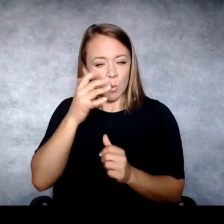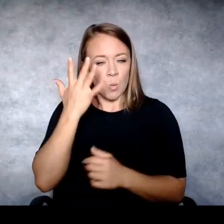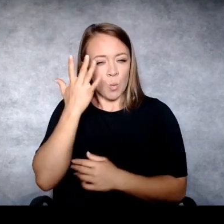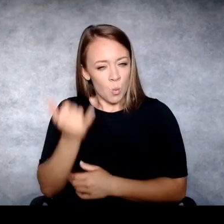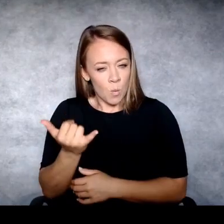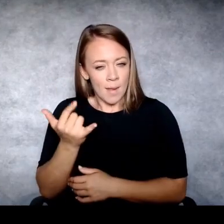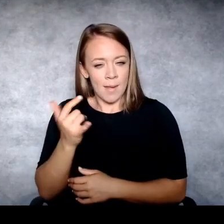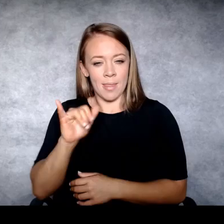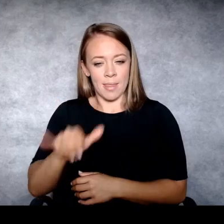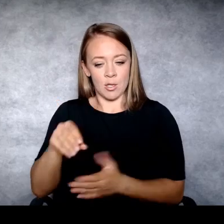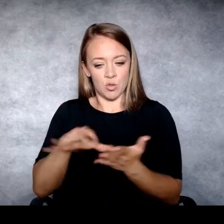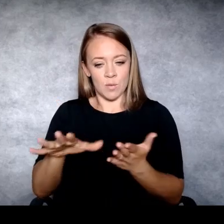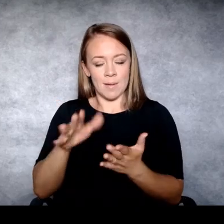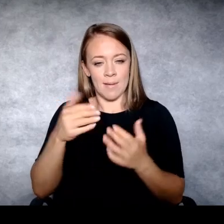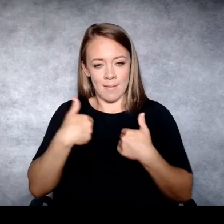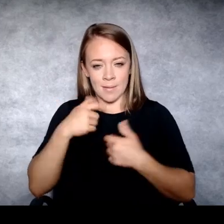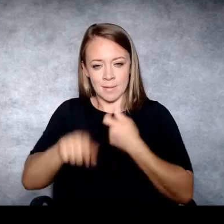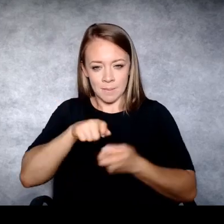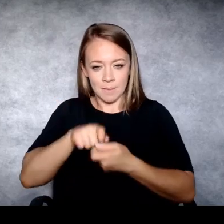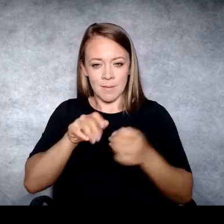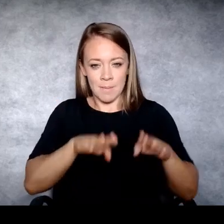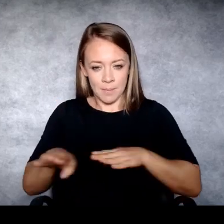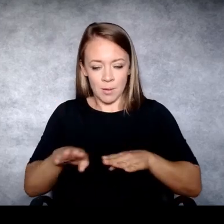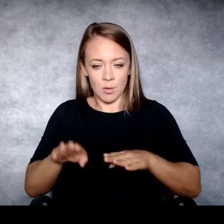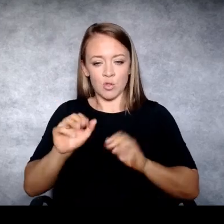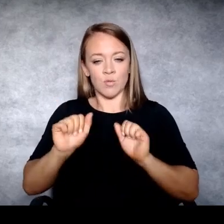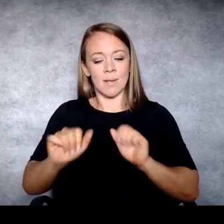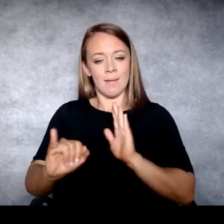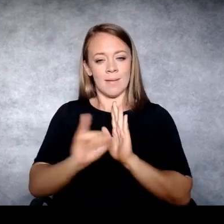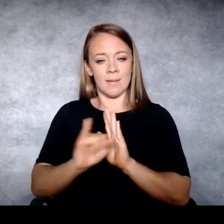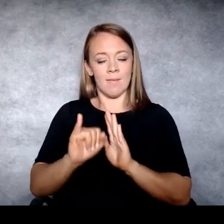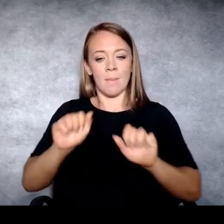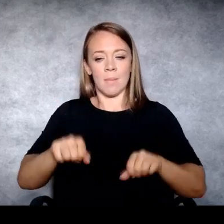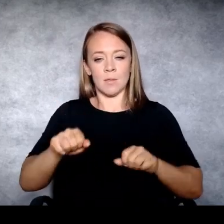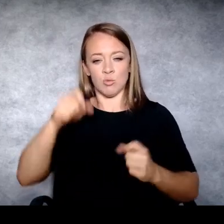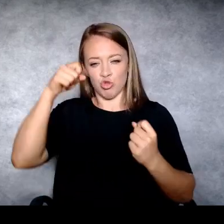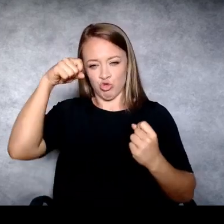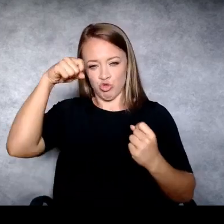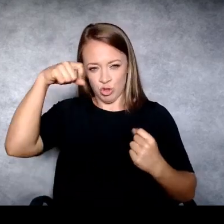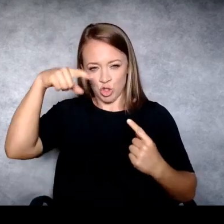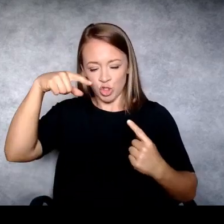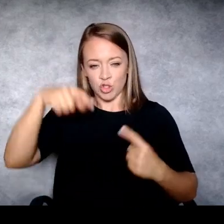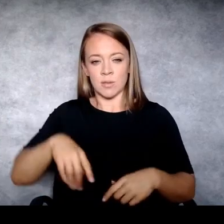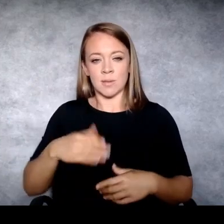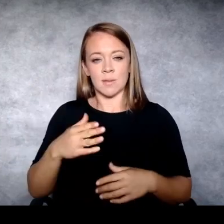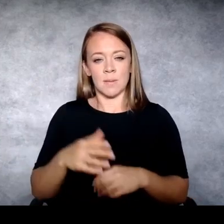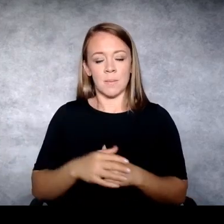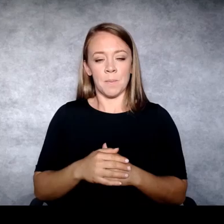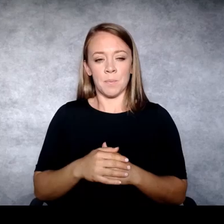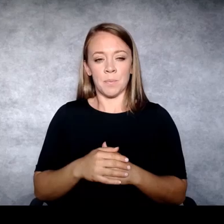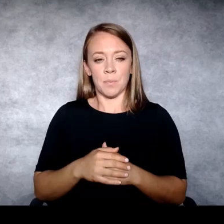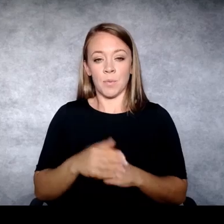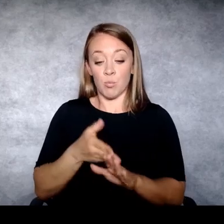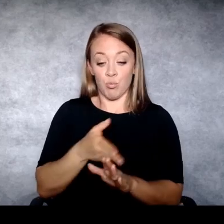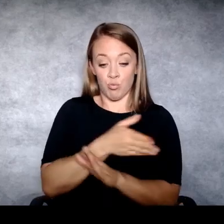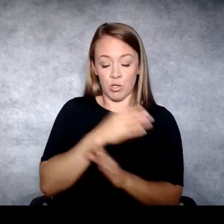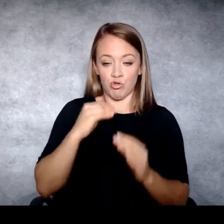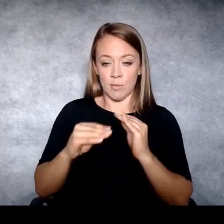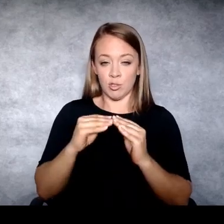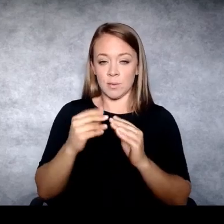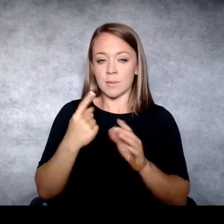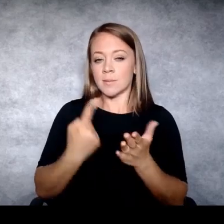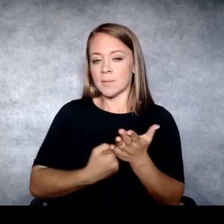identify possible triggers and if sensory supports may be needed. Pre-correction is sometimes a strategy that